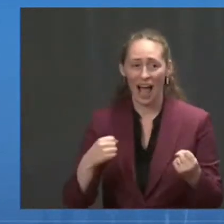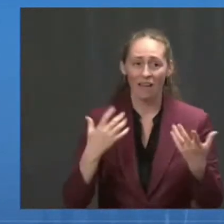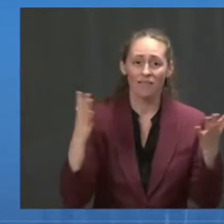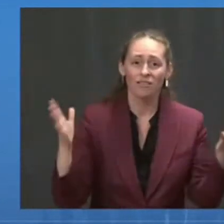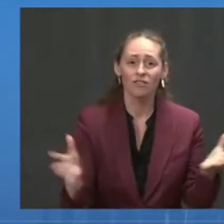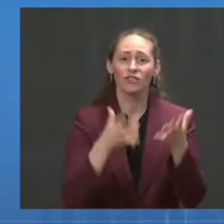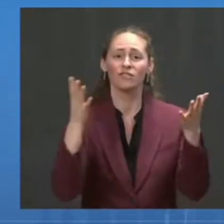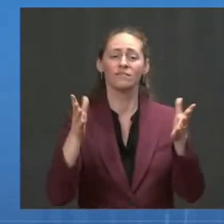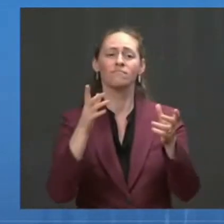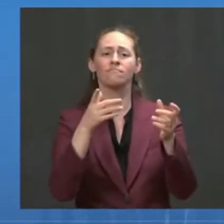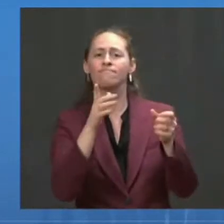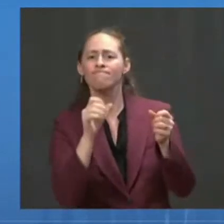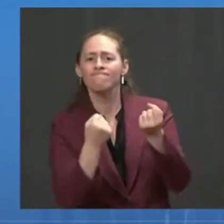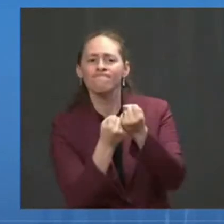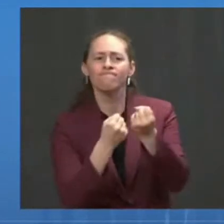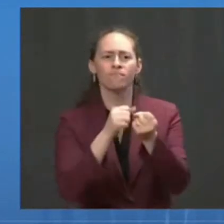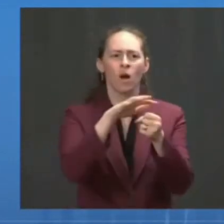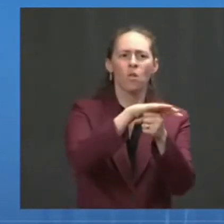on the ground.